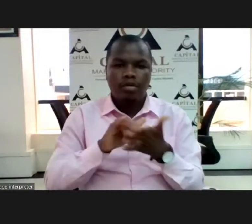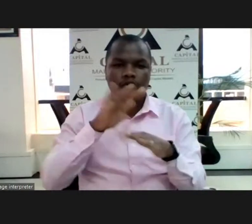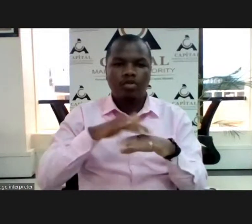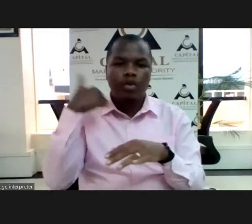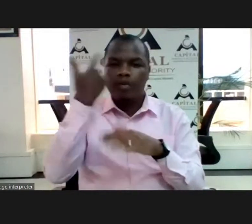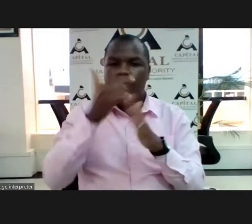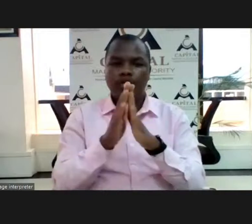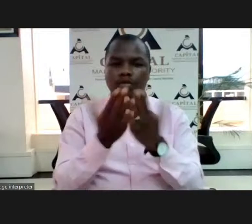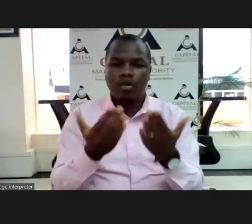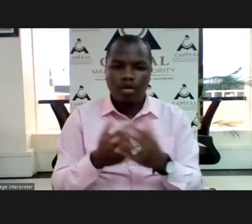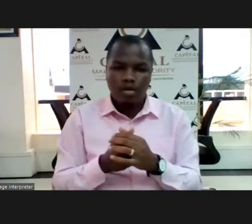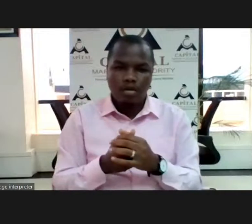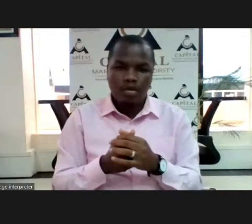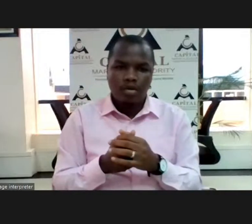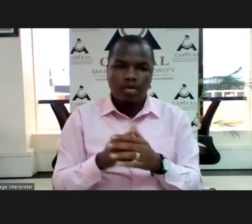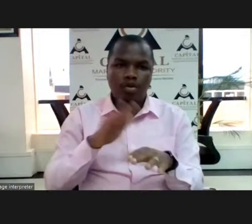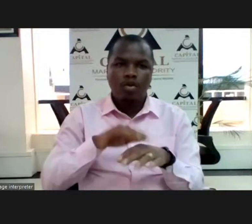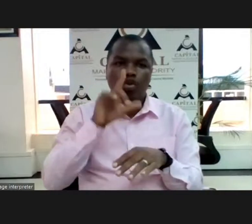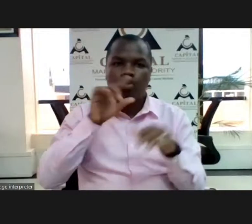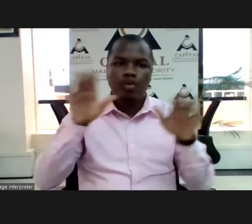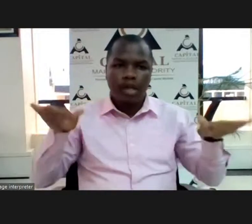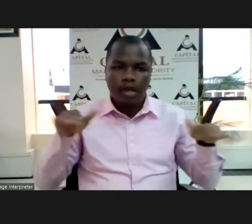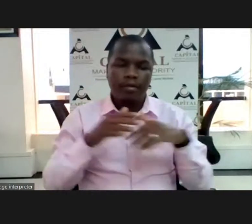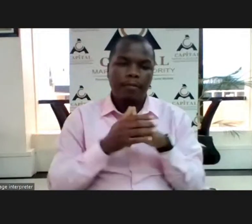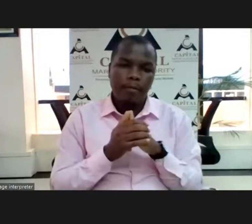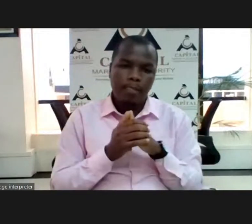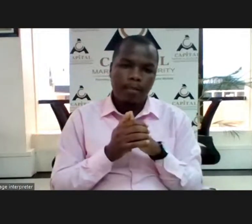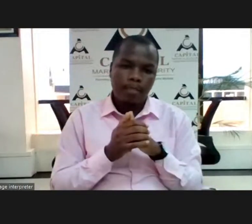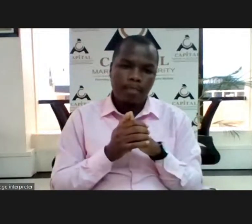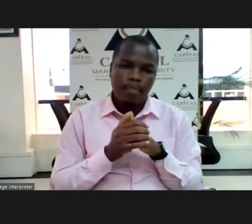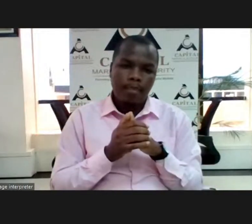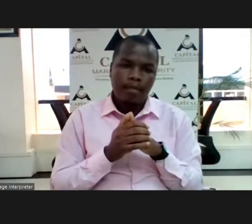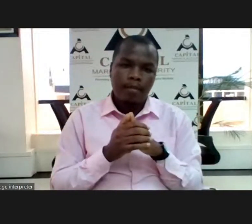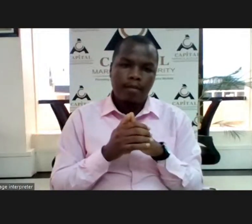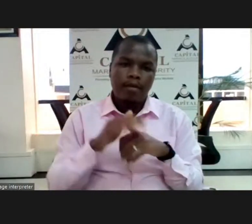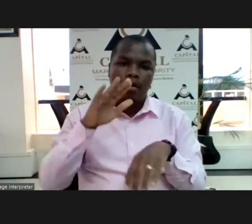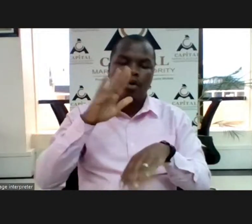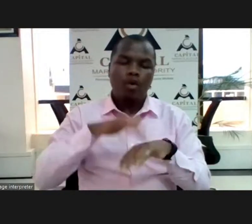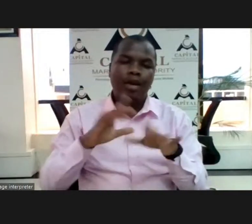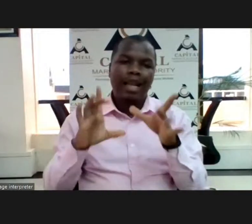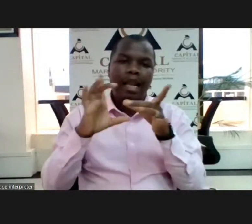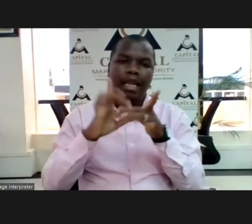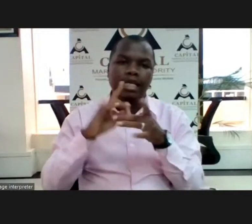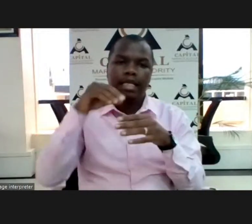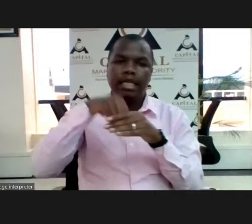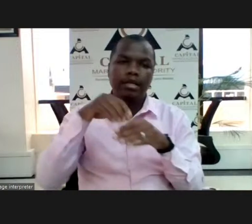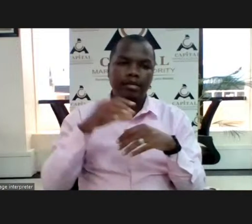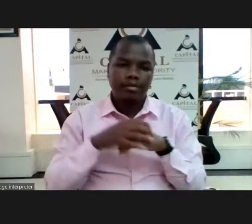Facebook, on Twitter, on LinkedIn.